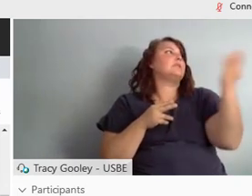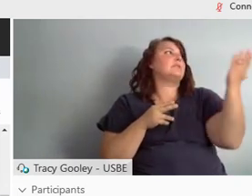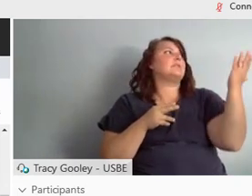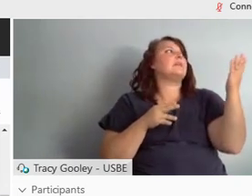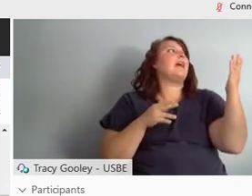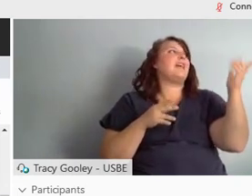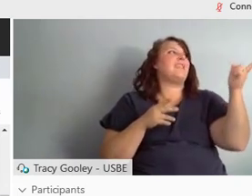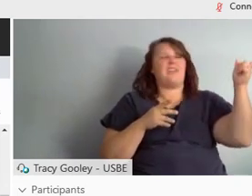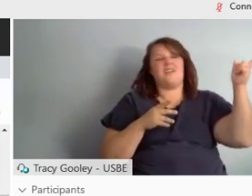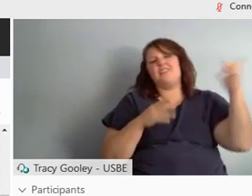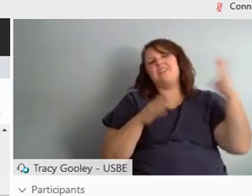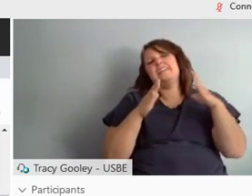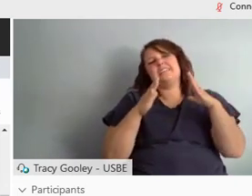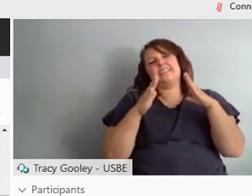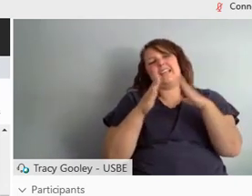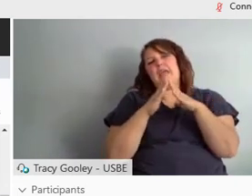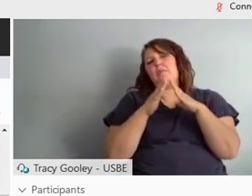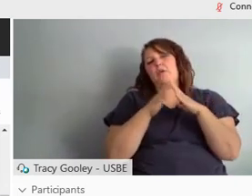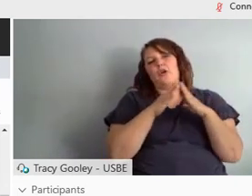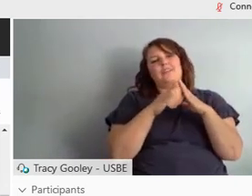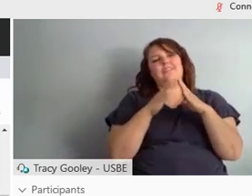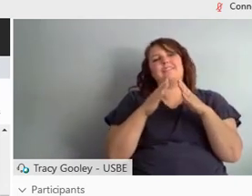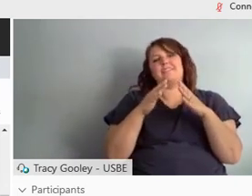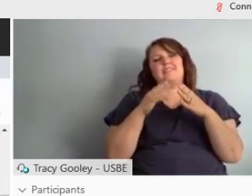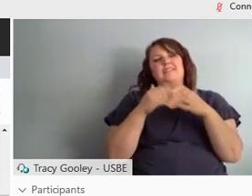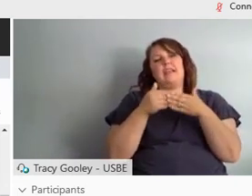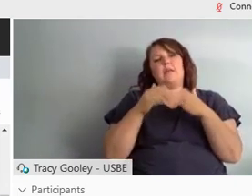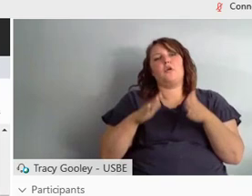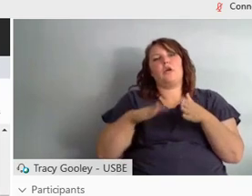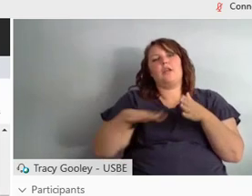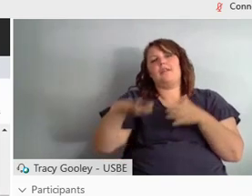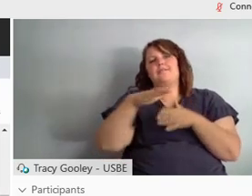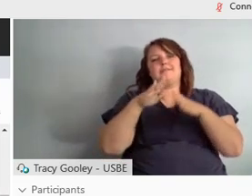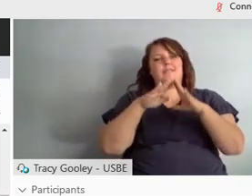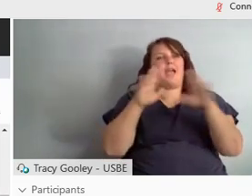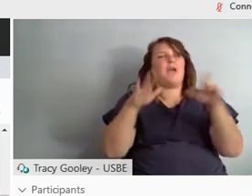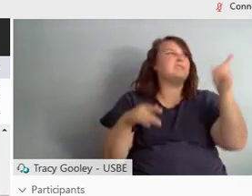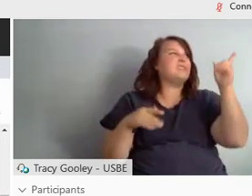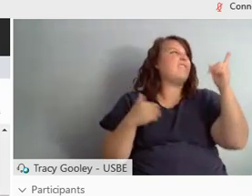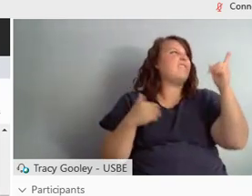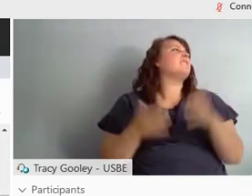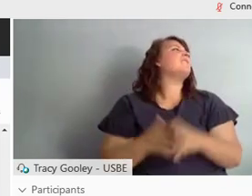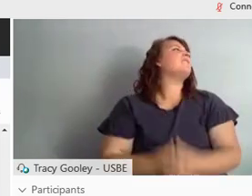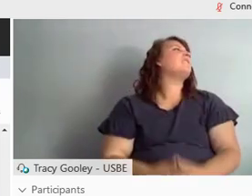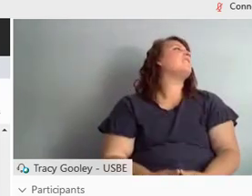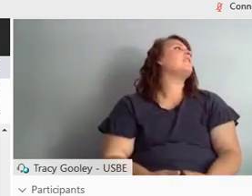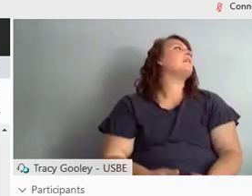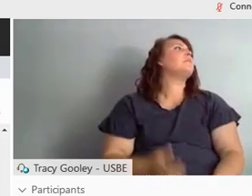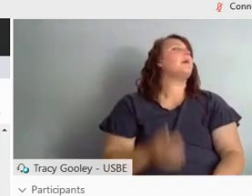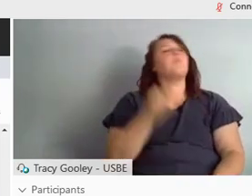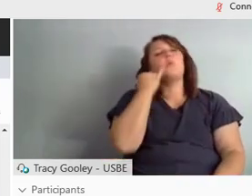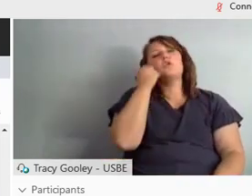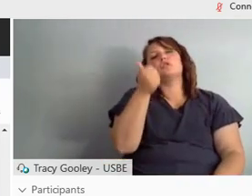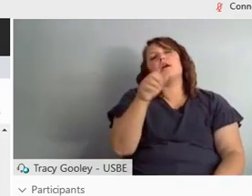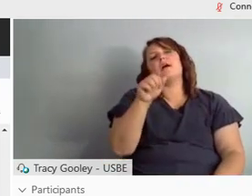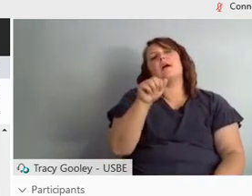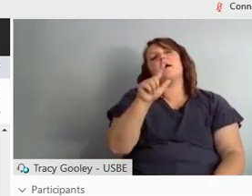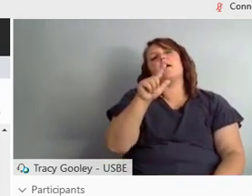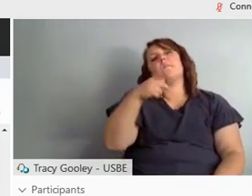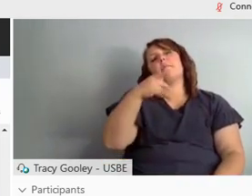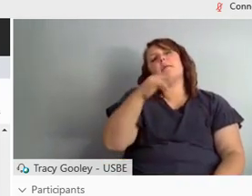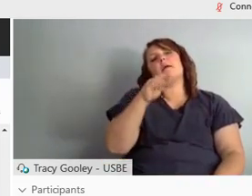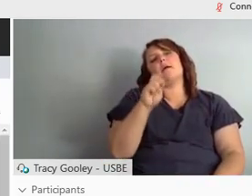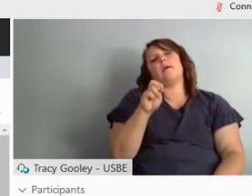there's the neighborhood bus. It populates all of these options for me to pick from. But if you're, say, in Alpine, at